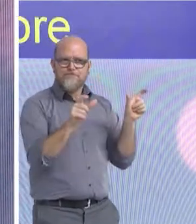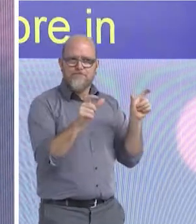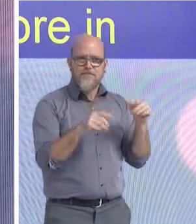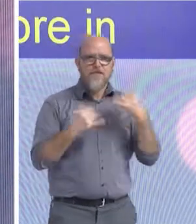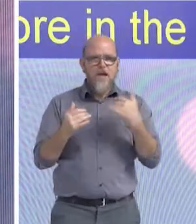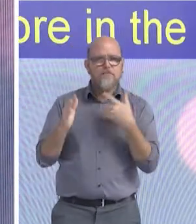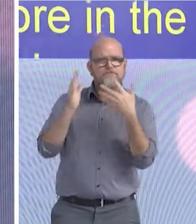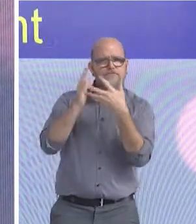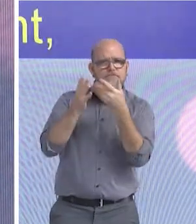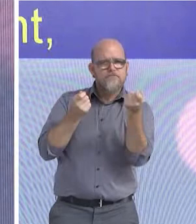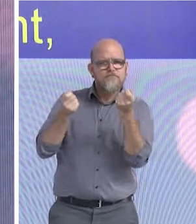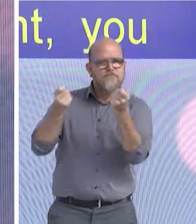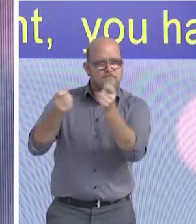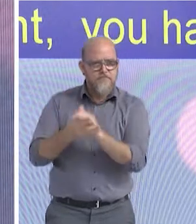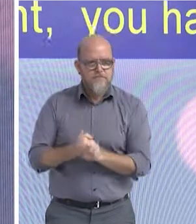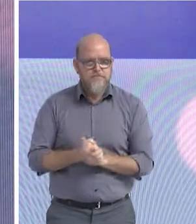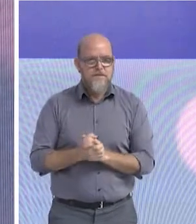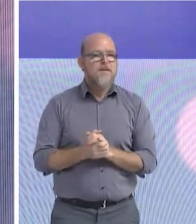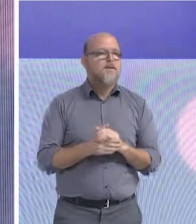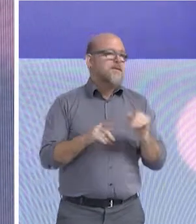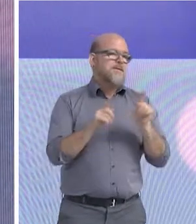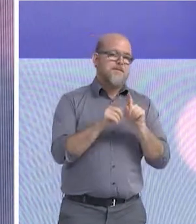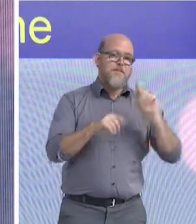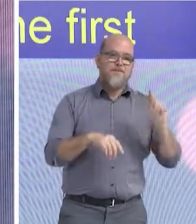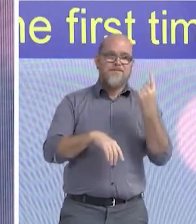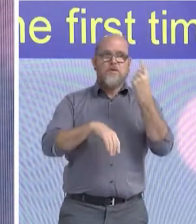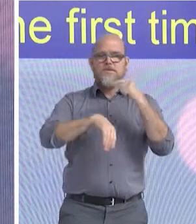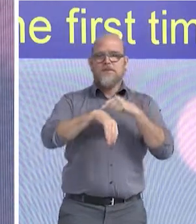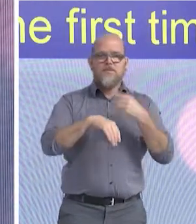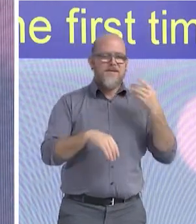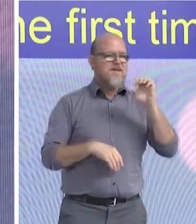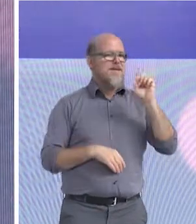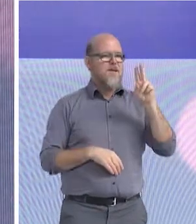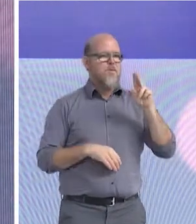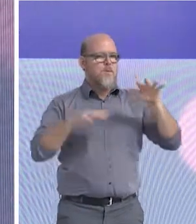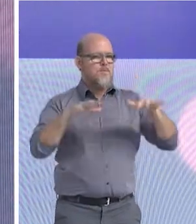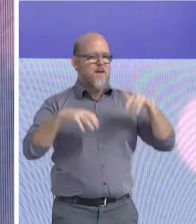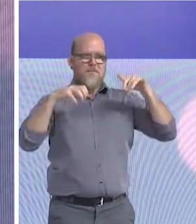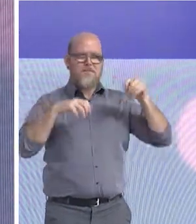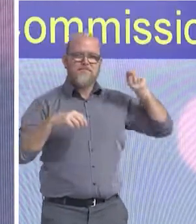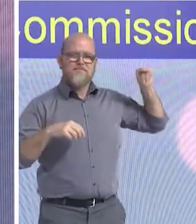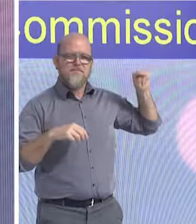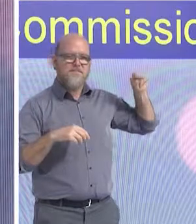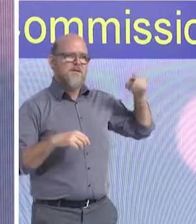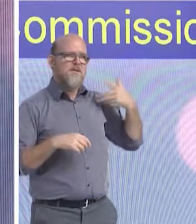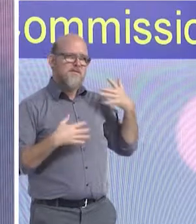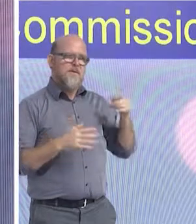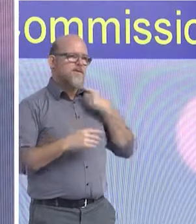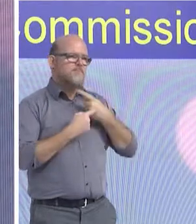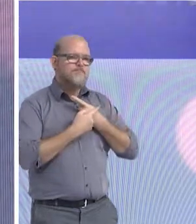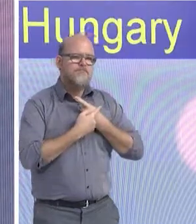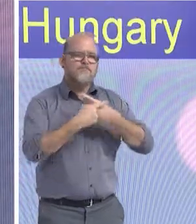you had Parliament vote for the first time recommending that the Commission essentially sanction Hungary in relation